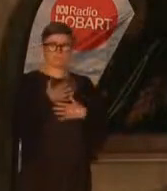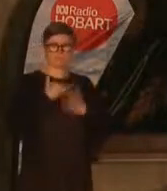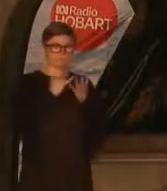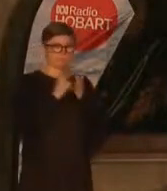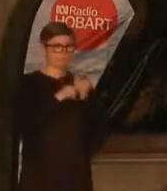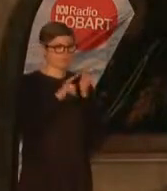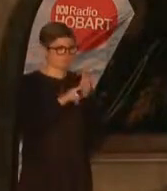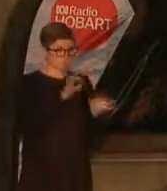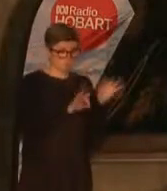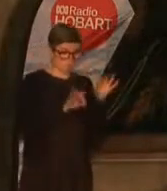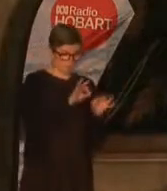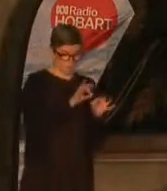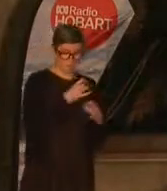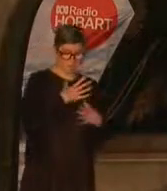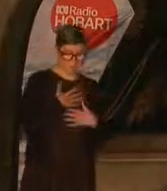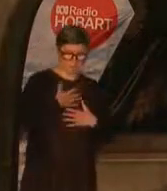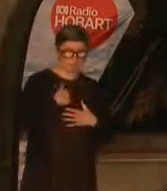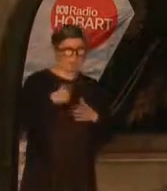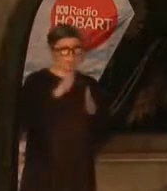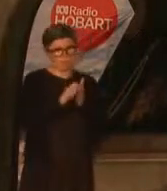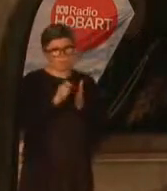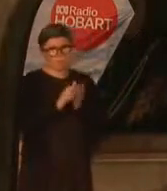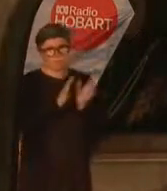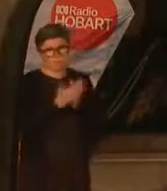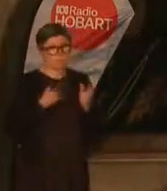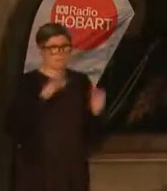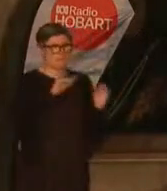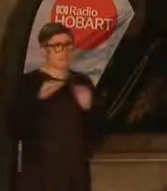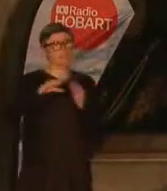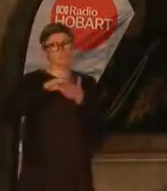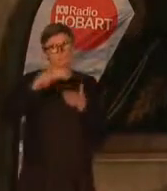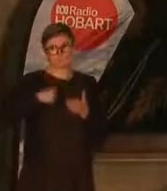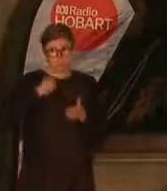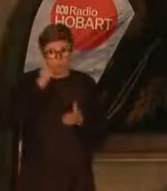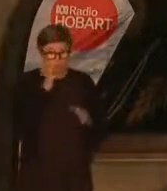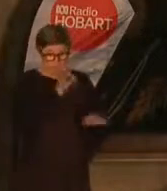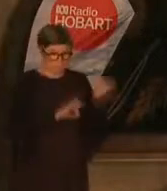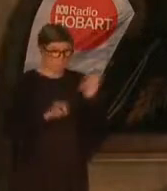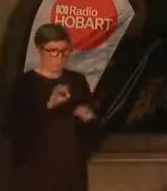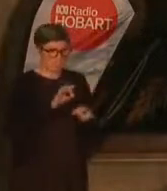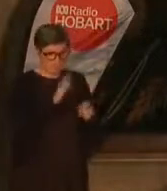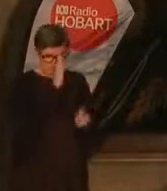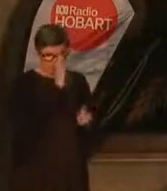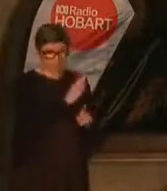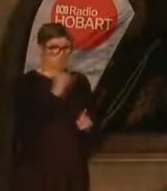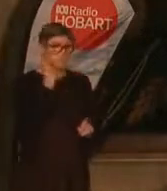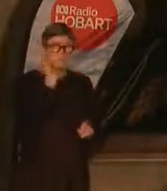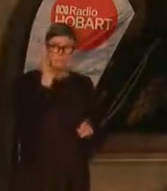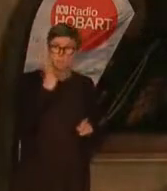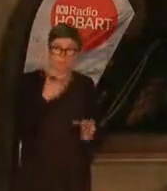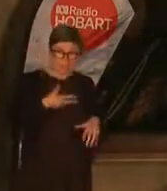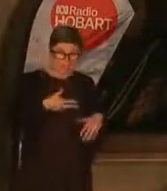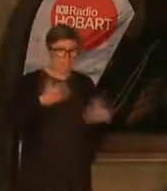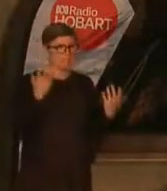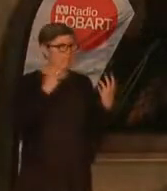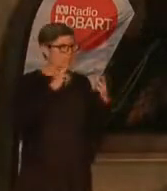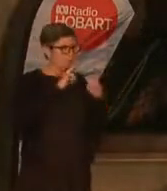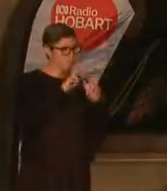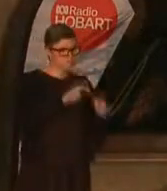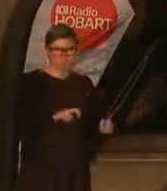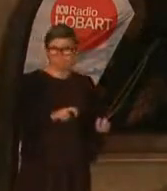I know from writing textbooks and teaching students that science is really pretty straightforward. It's any inquiry